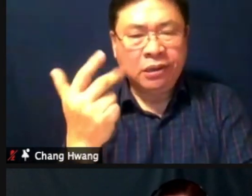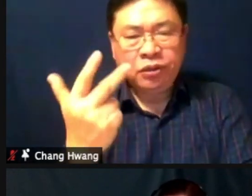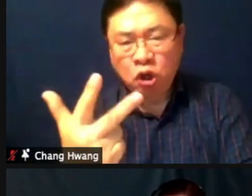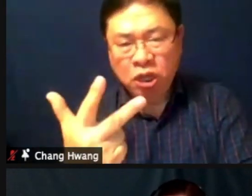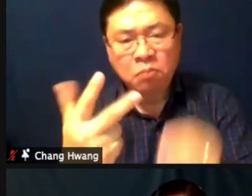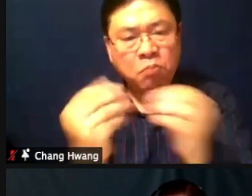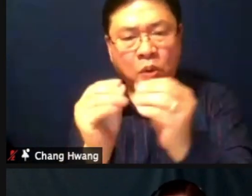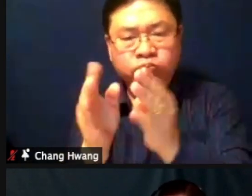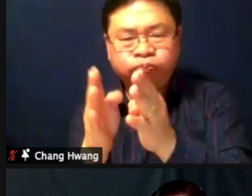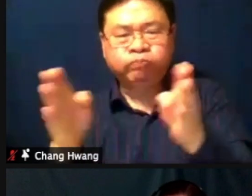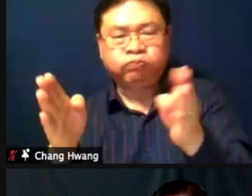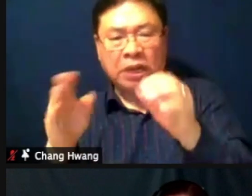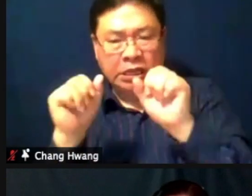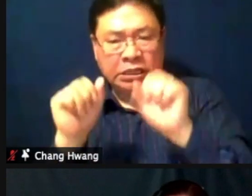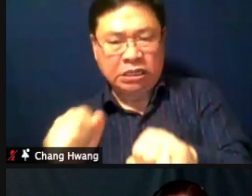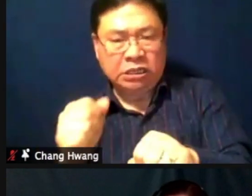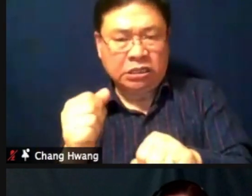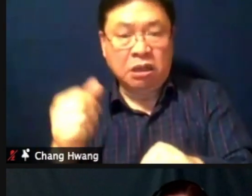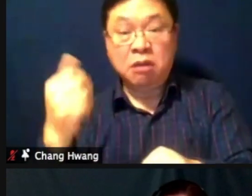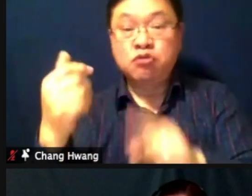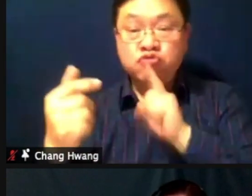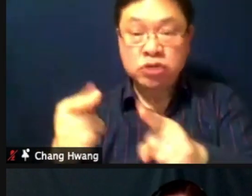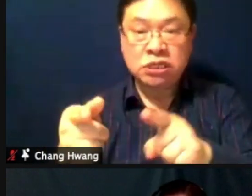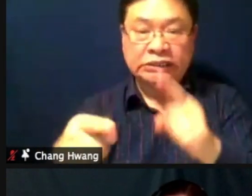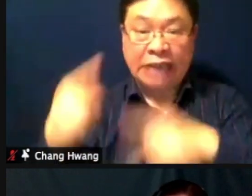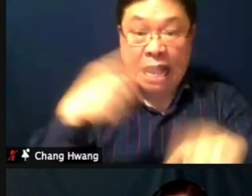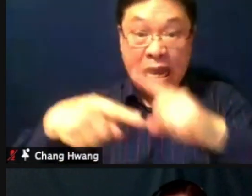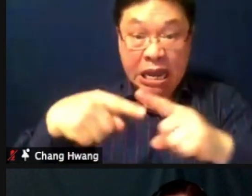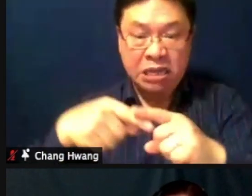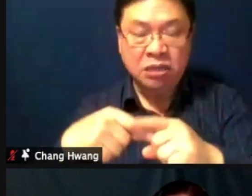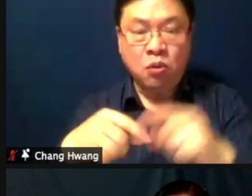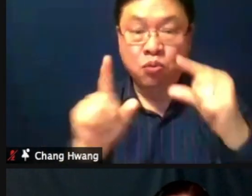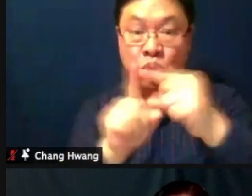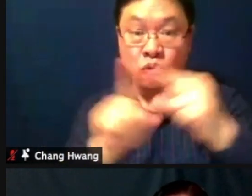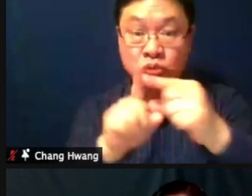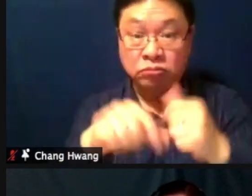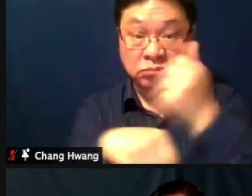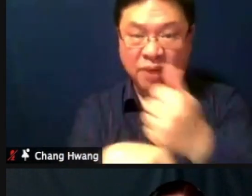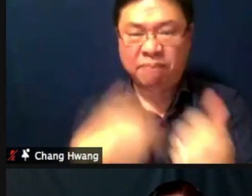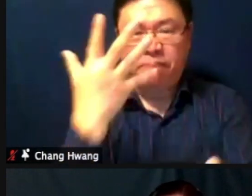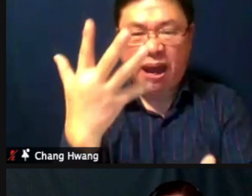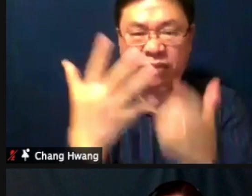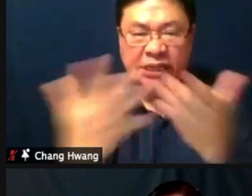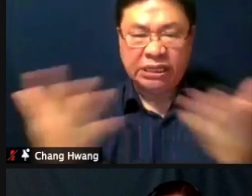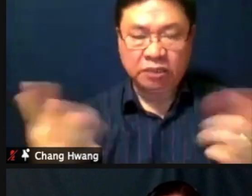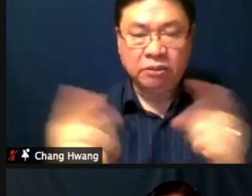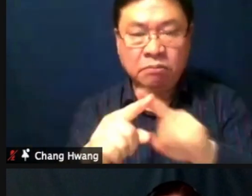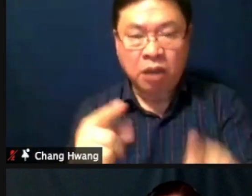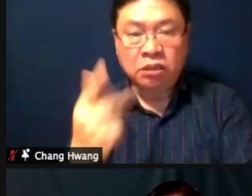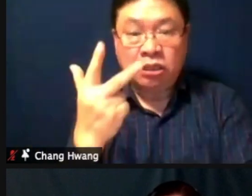components to it. If you look at the sign language equivalent, right, it will have those 3, like the T, the D, and the